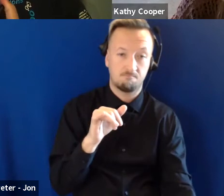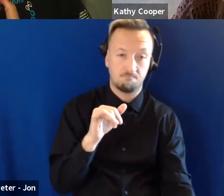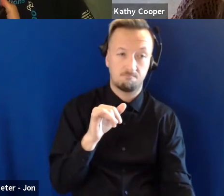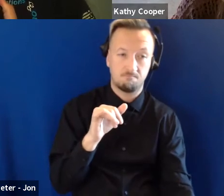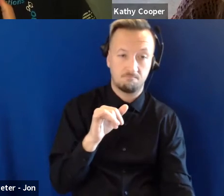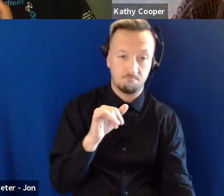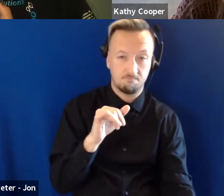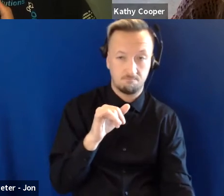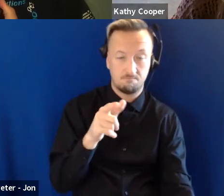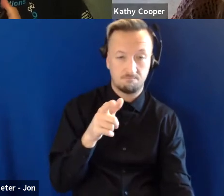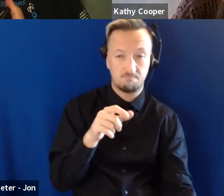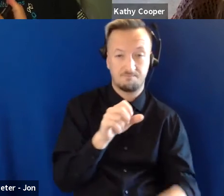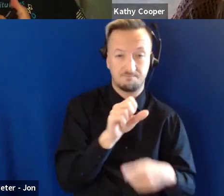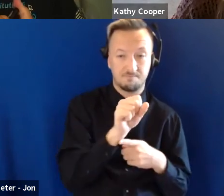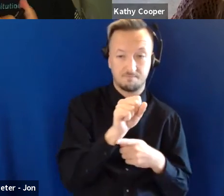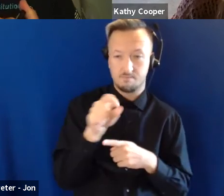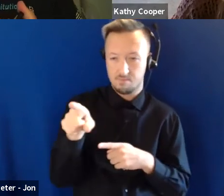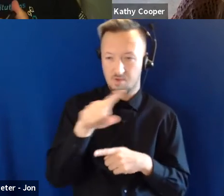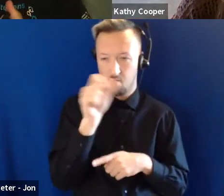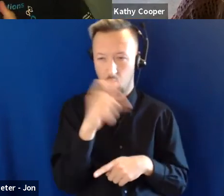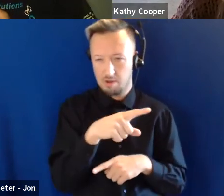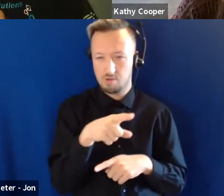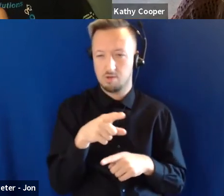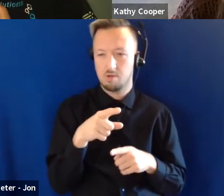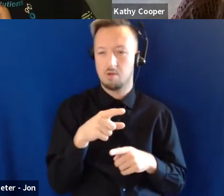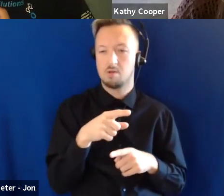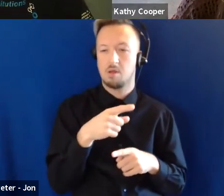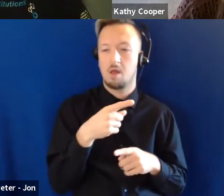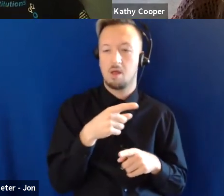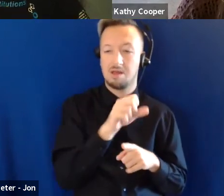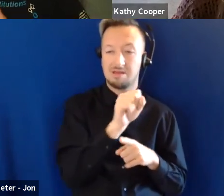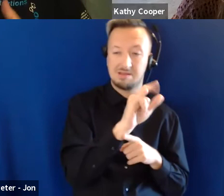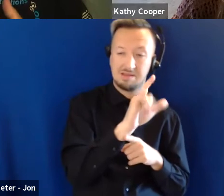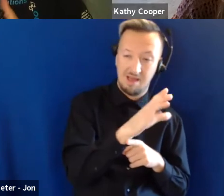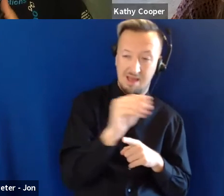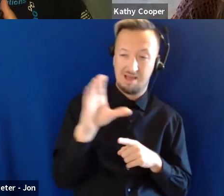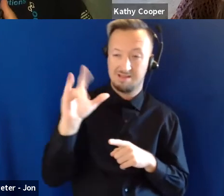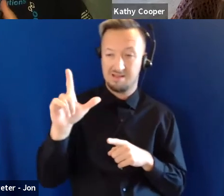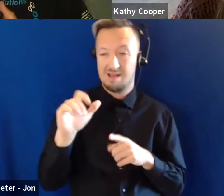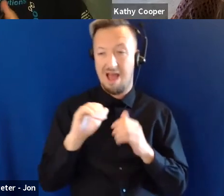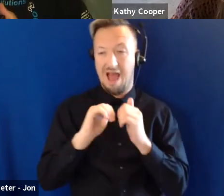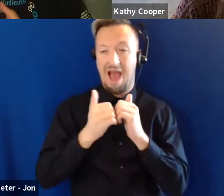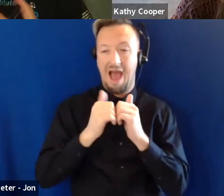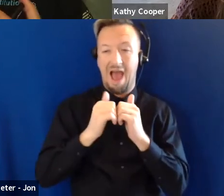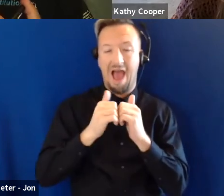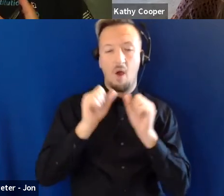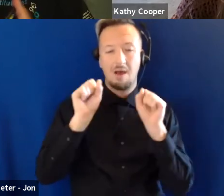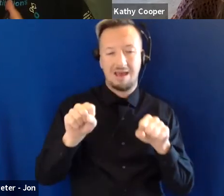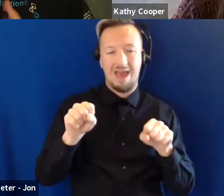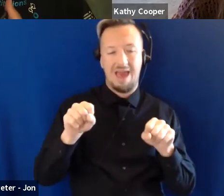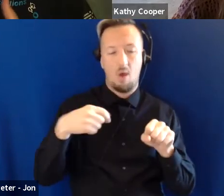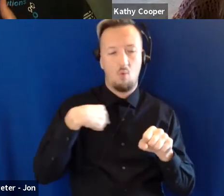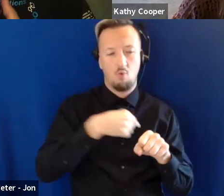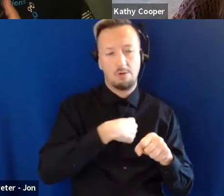so how do you feel SILCs and SILs, what do you feel SILCs and SILs can do to publicize our mission? Most citizens do not know what we